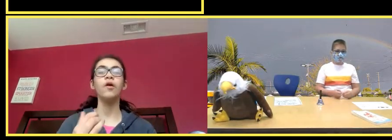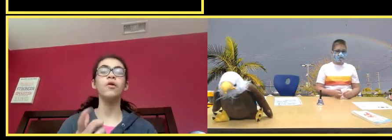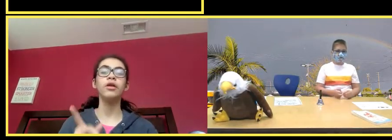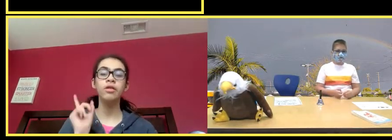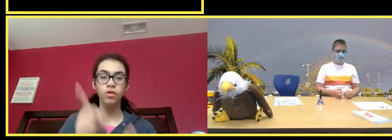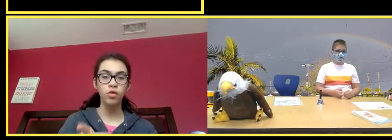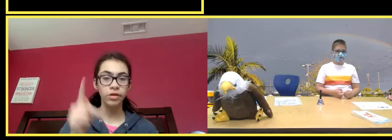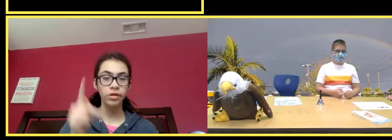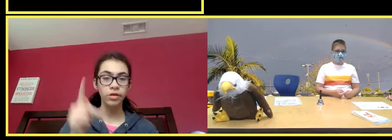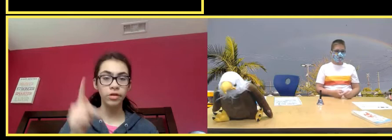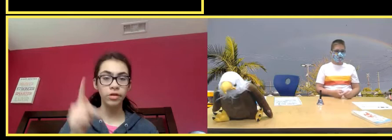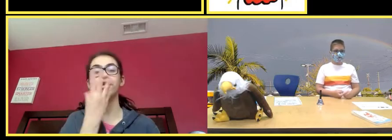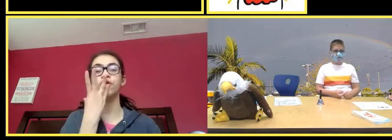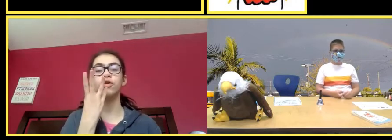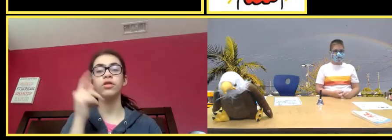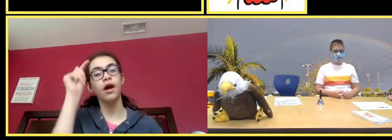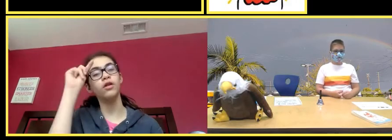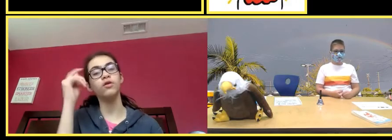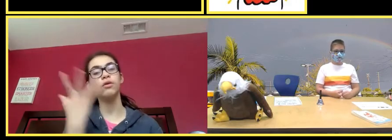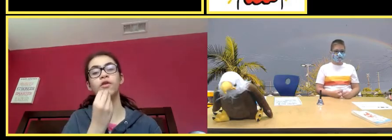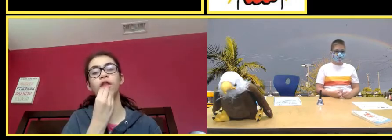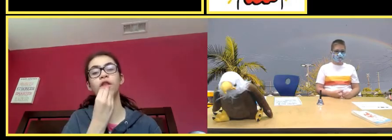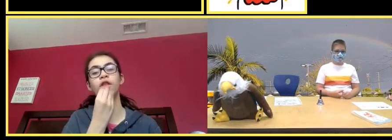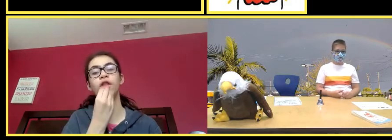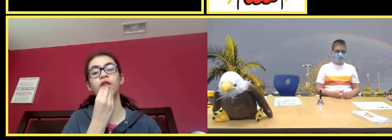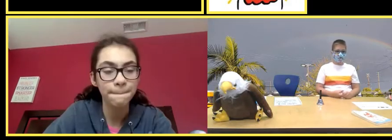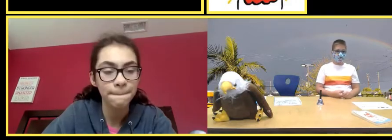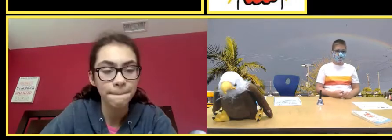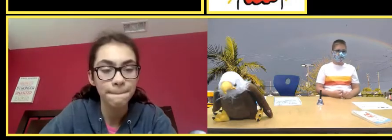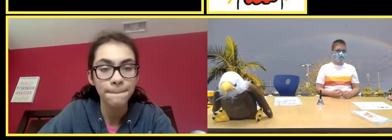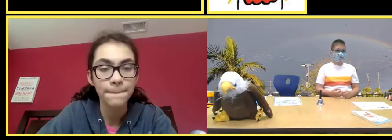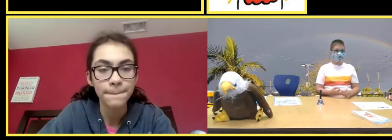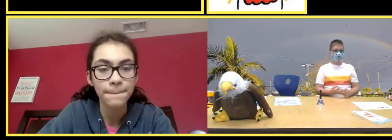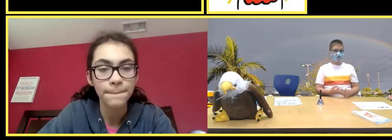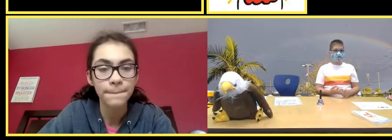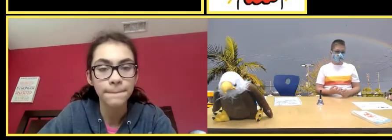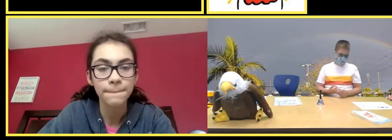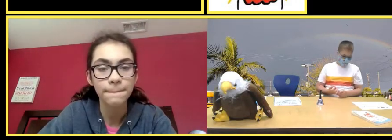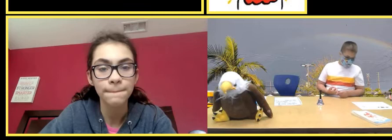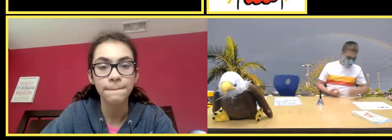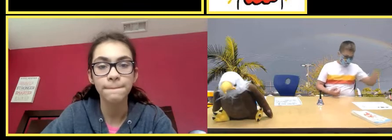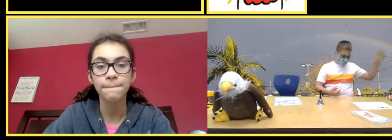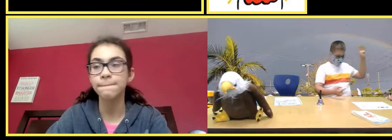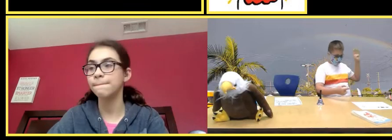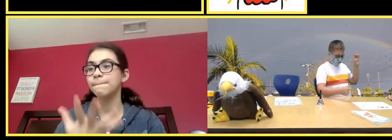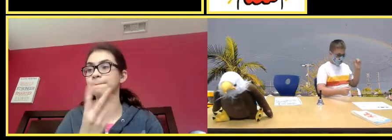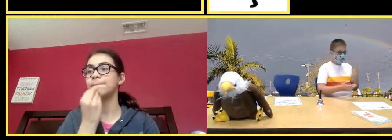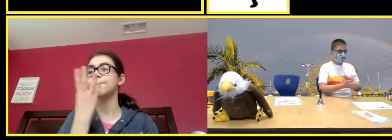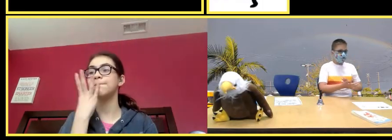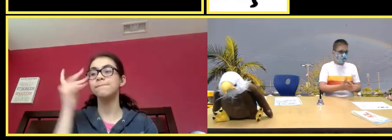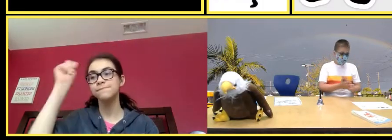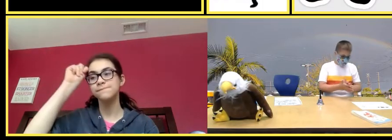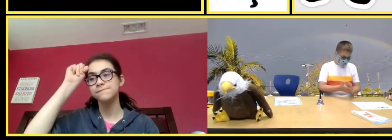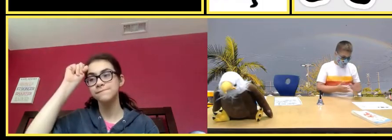Alright, now it's good for lunch. Tyler, what's for lunch? What's for lunch, Tyler?